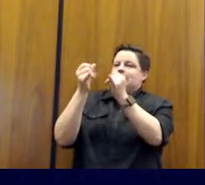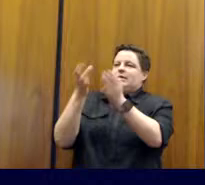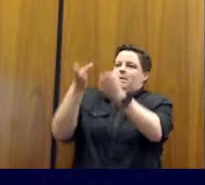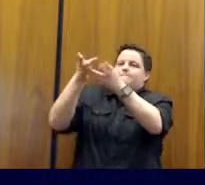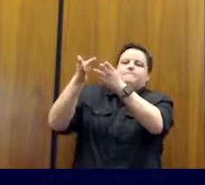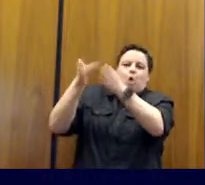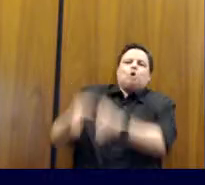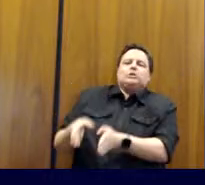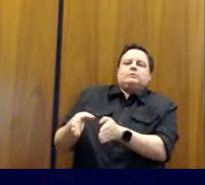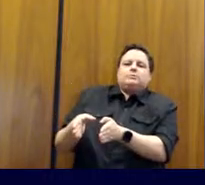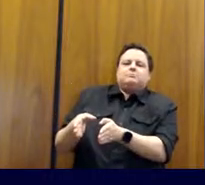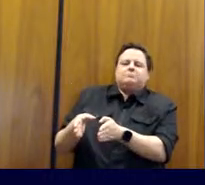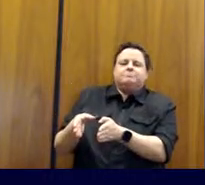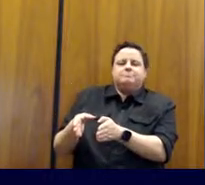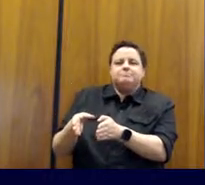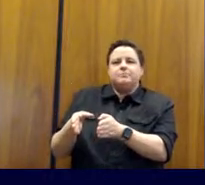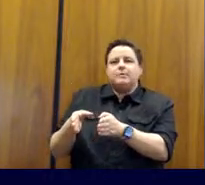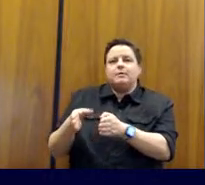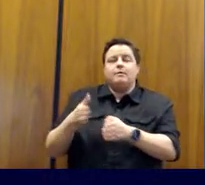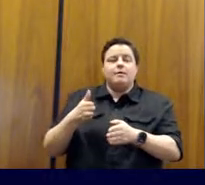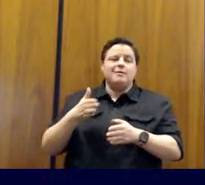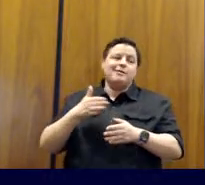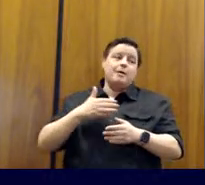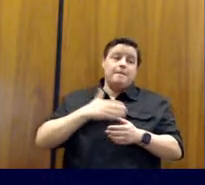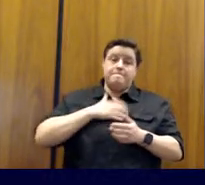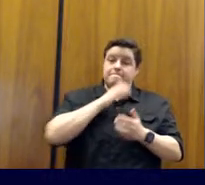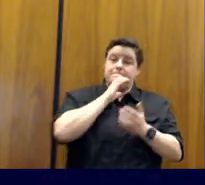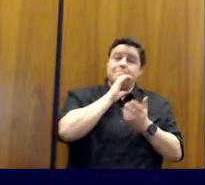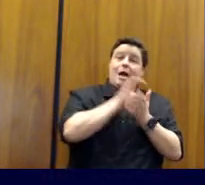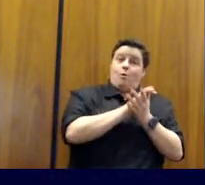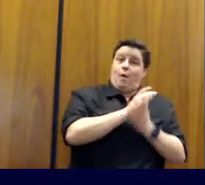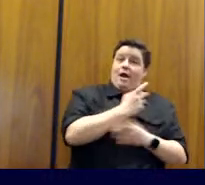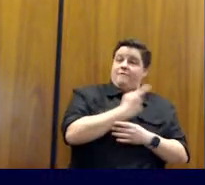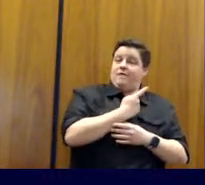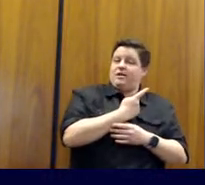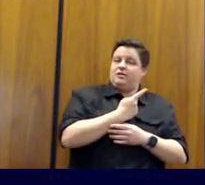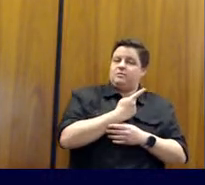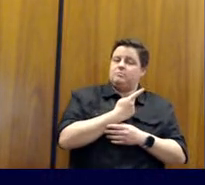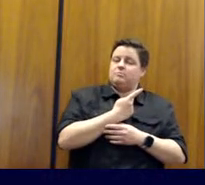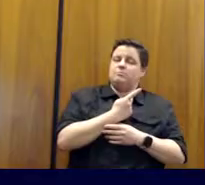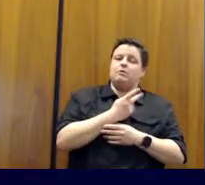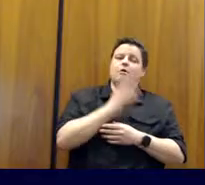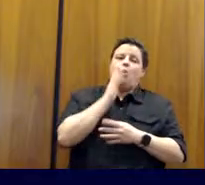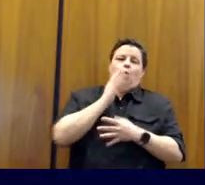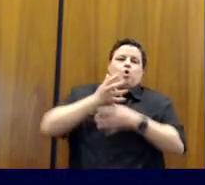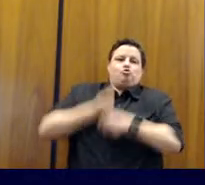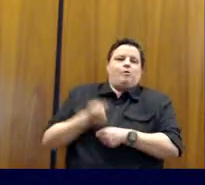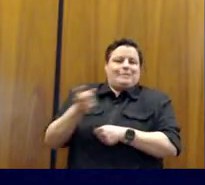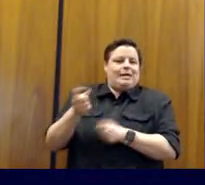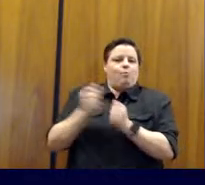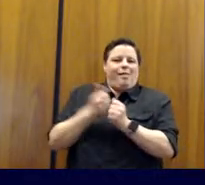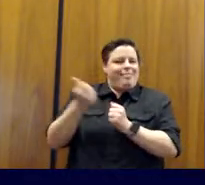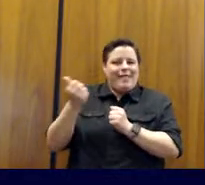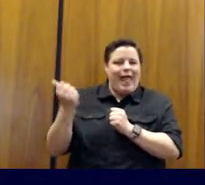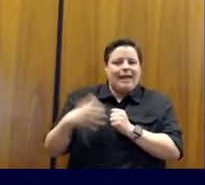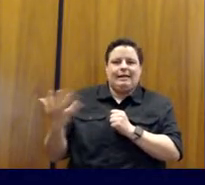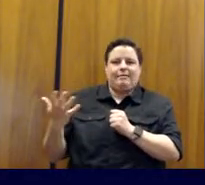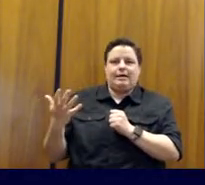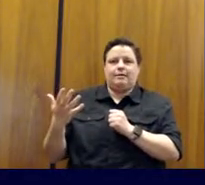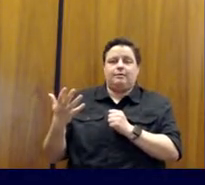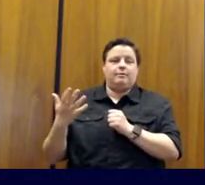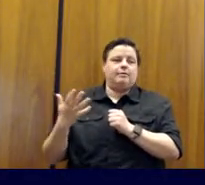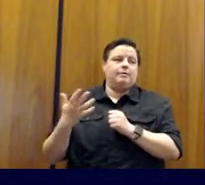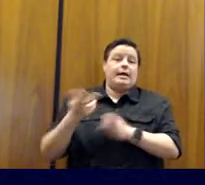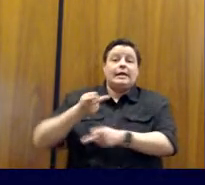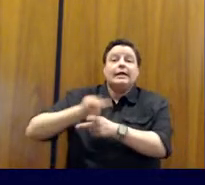I've got to say that my wife and I would trust anything to Greg and his family, whether it be our